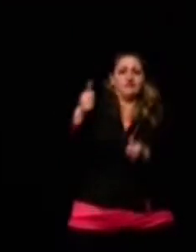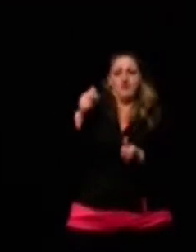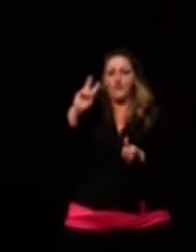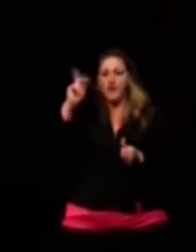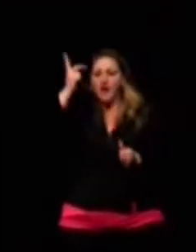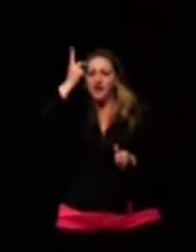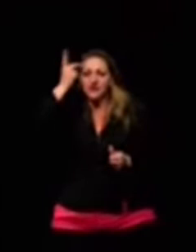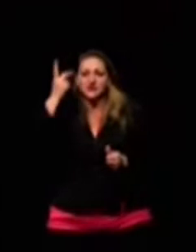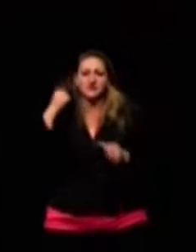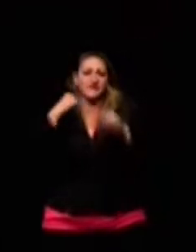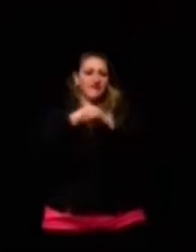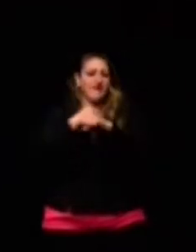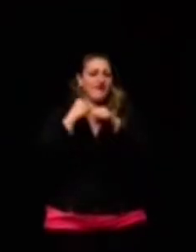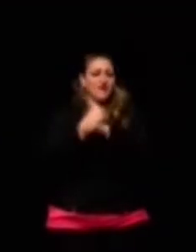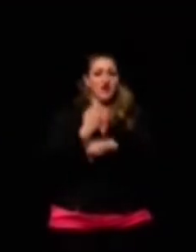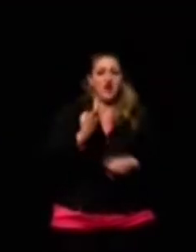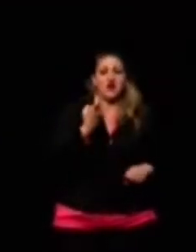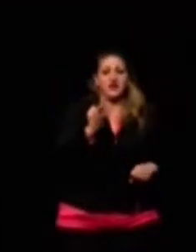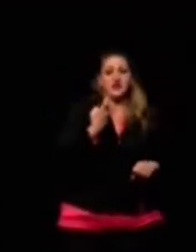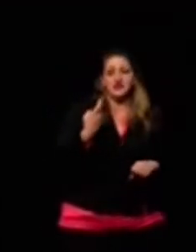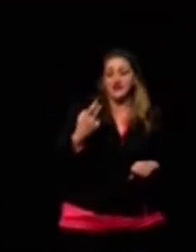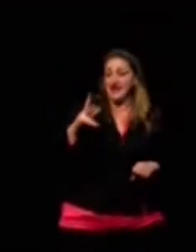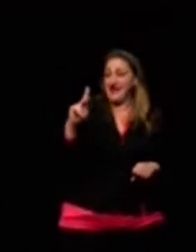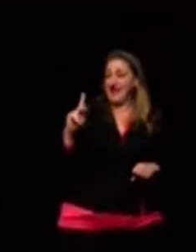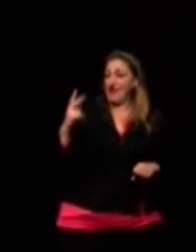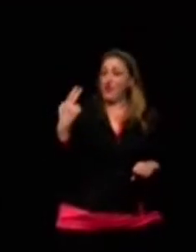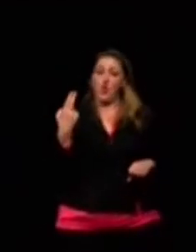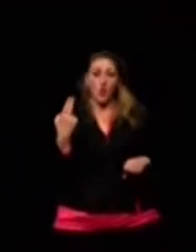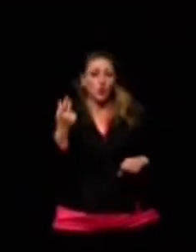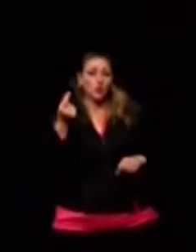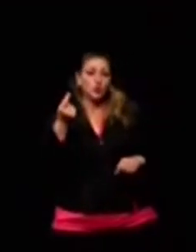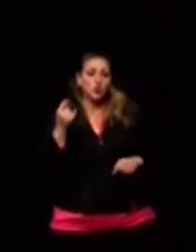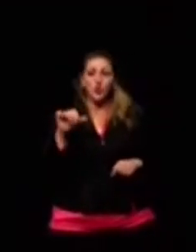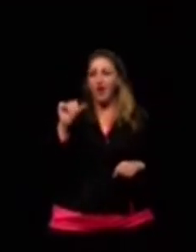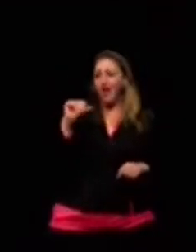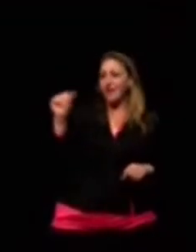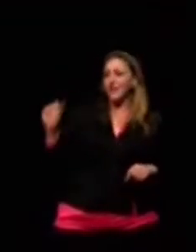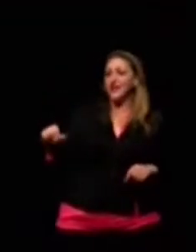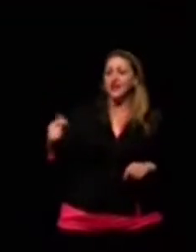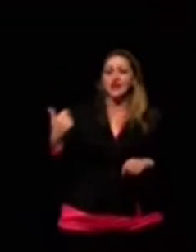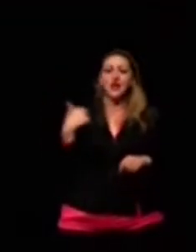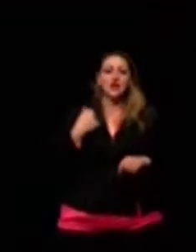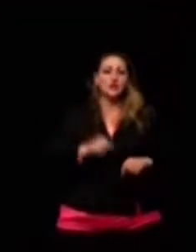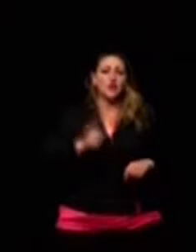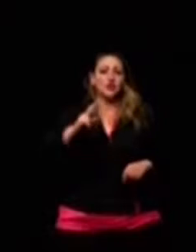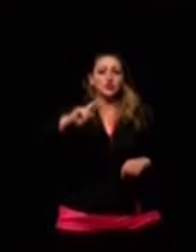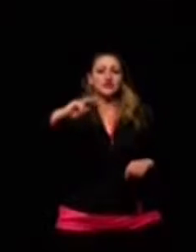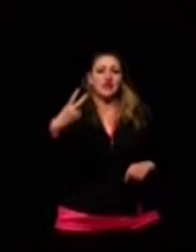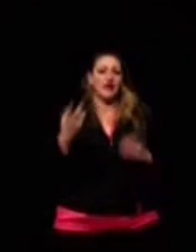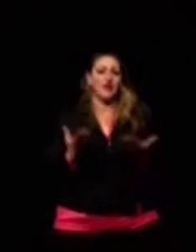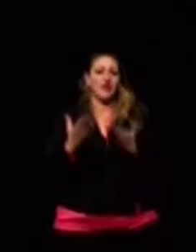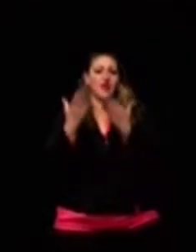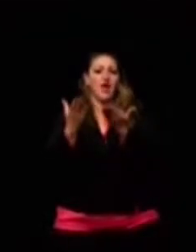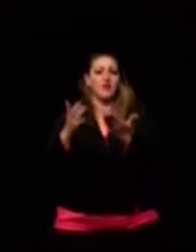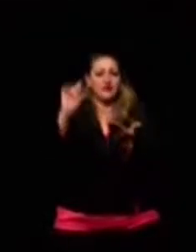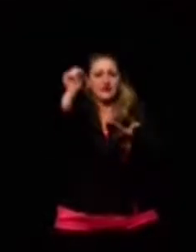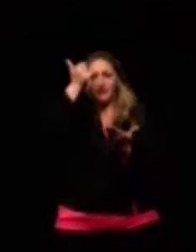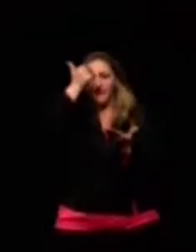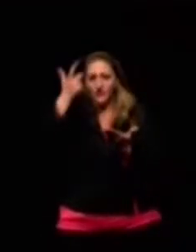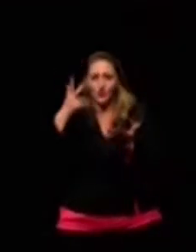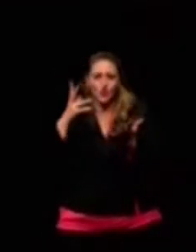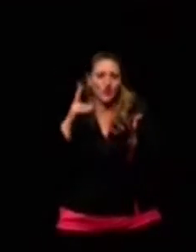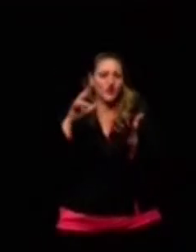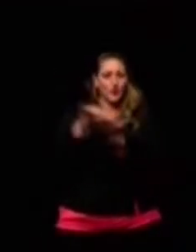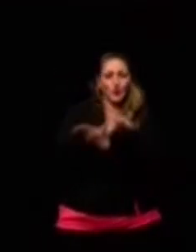work to fight for us. We need Kathy Hochul's leadership in Albany. I'm proud to second her nomination as the Governor of New York.